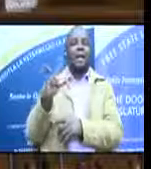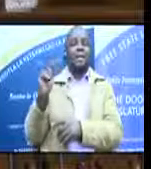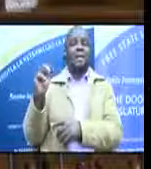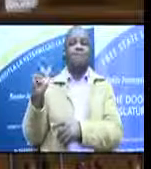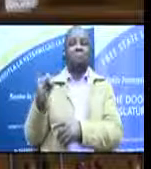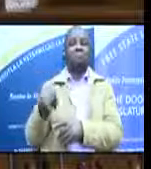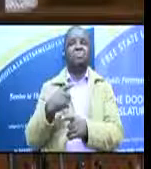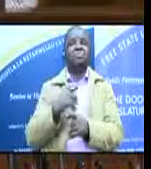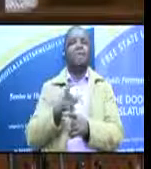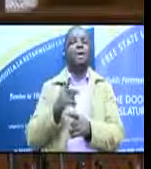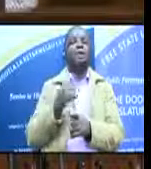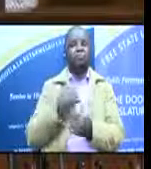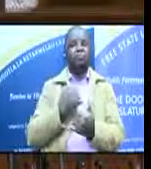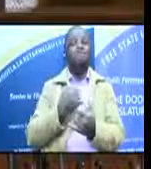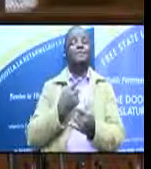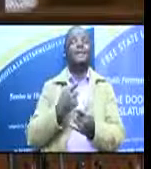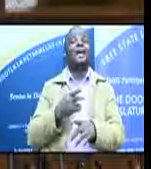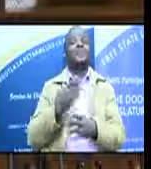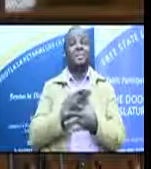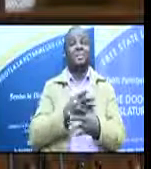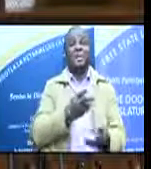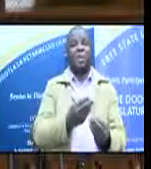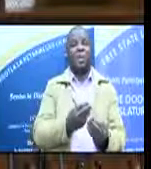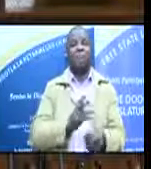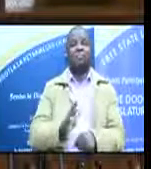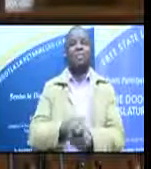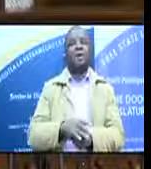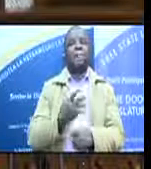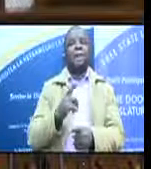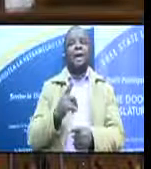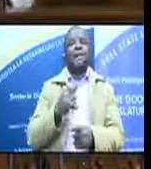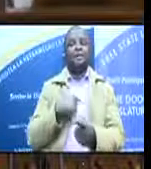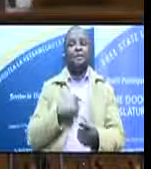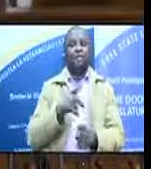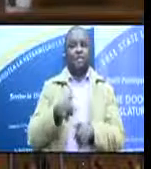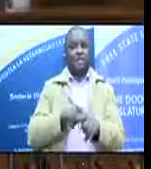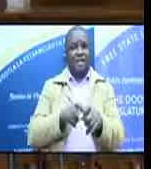quote, of course, the task will not be easy, but not to do